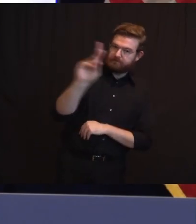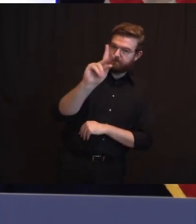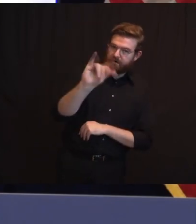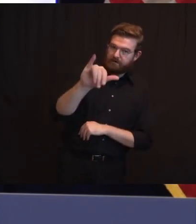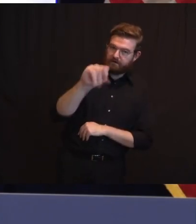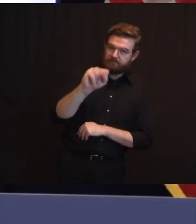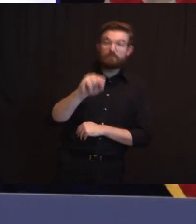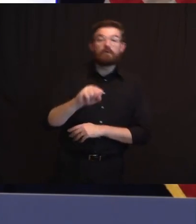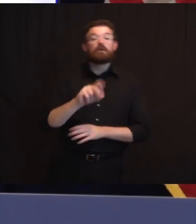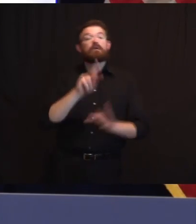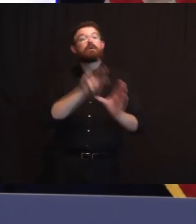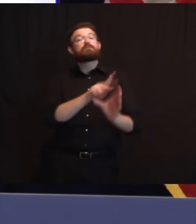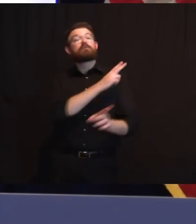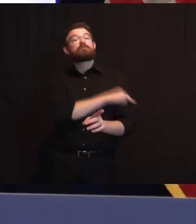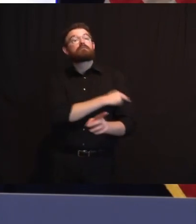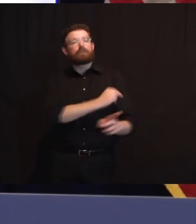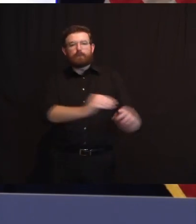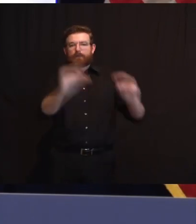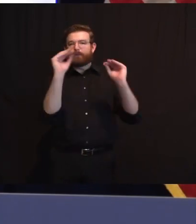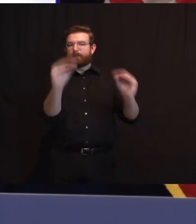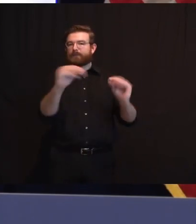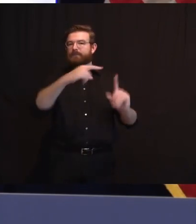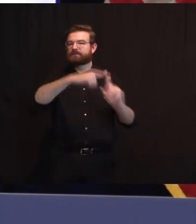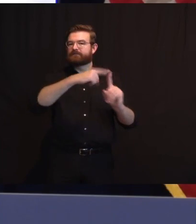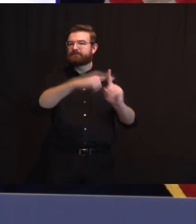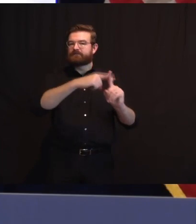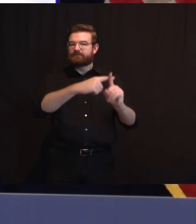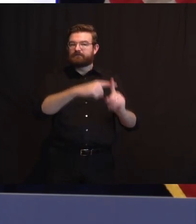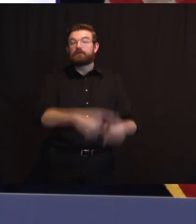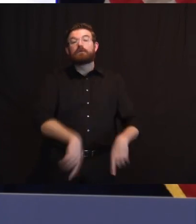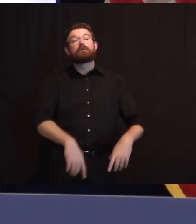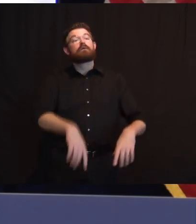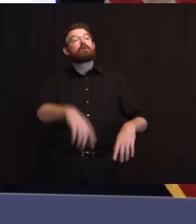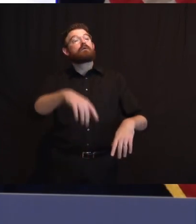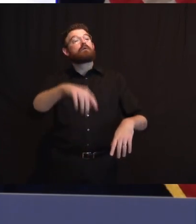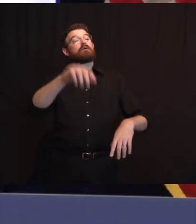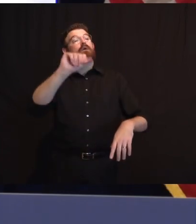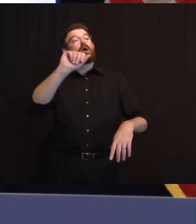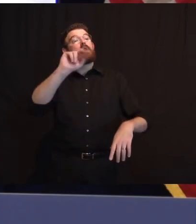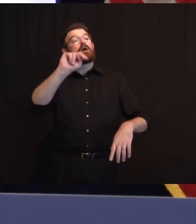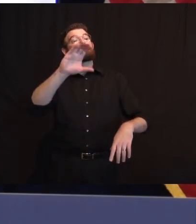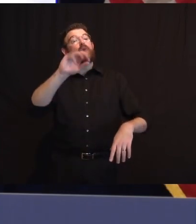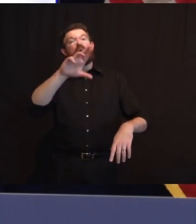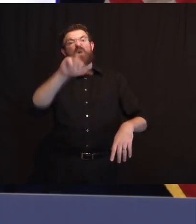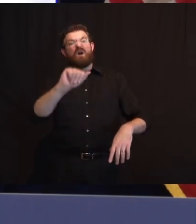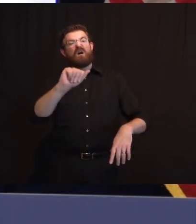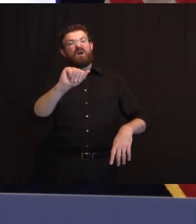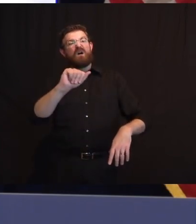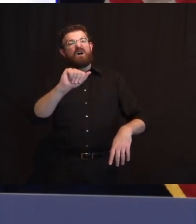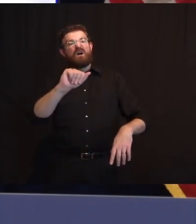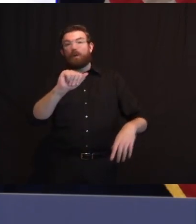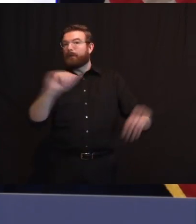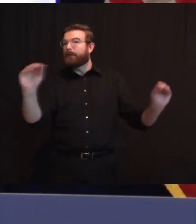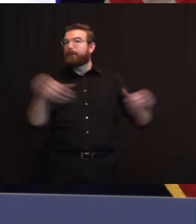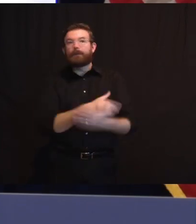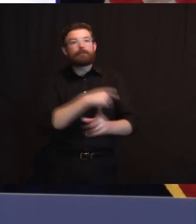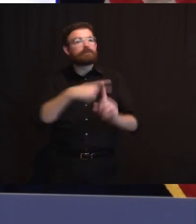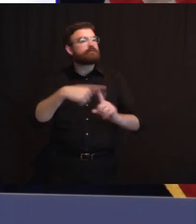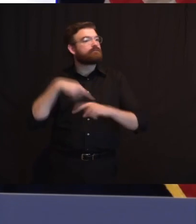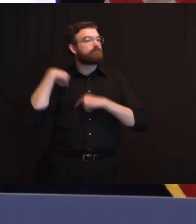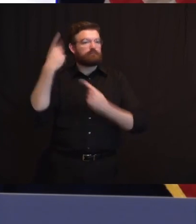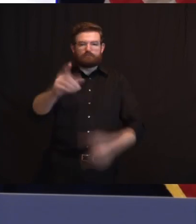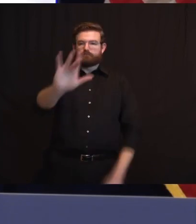positive. At Ancora, there have been no new positive cases among residents in 25 days. And